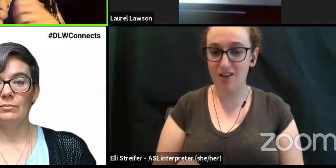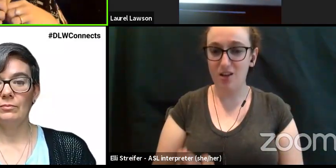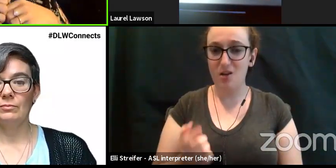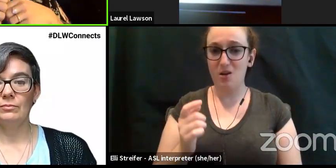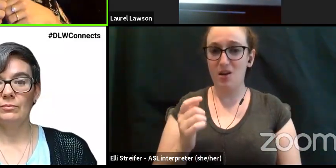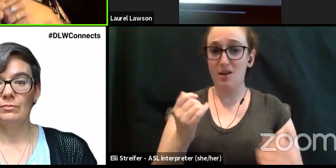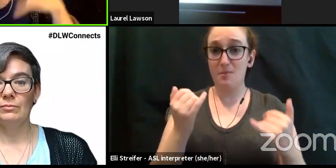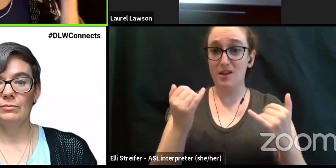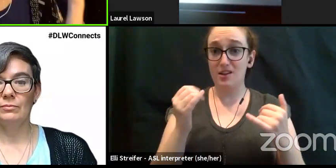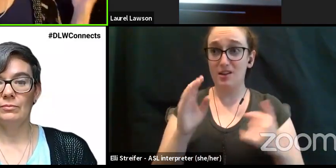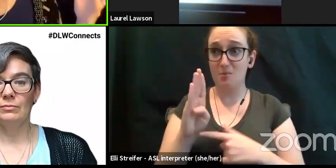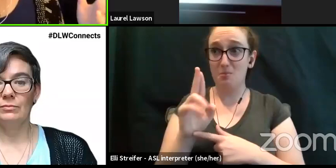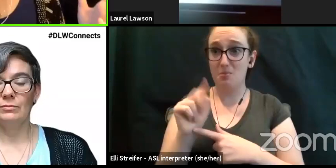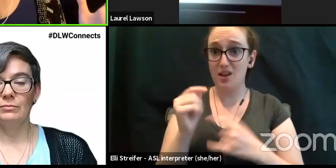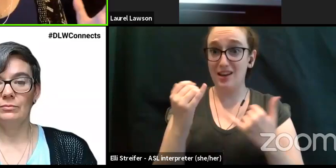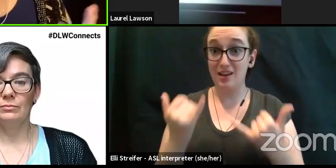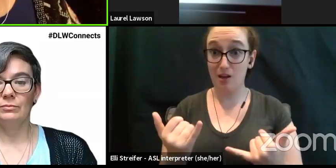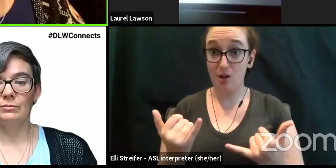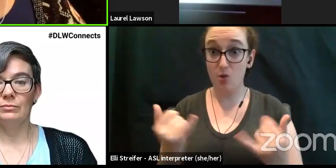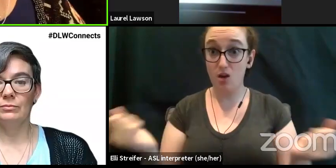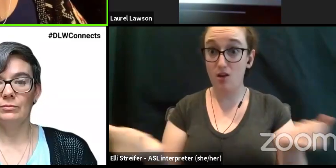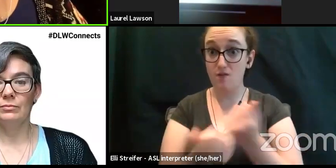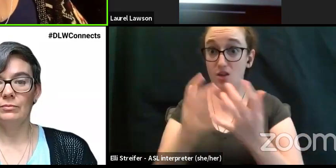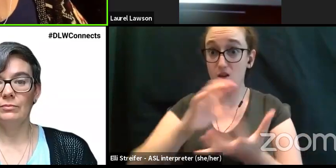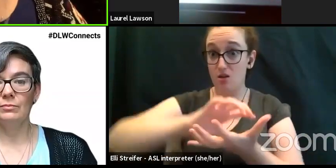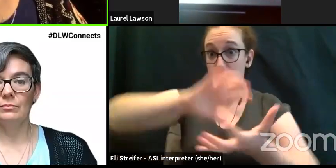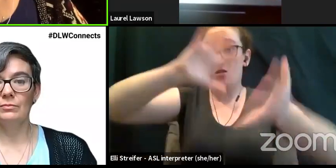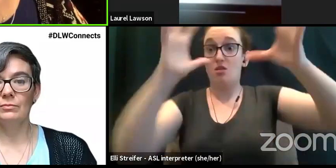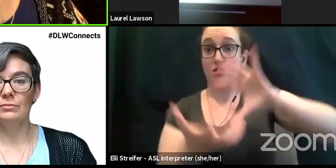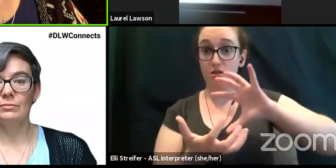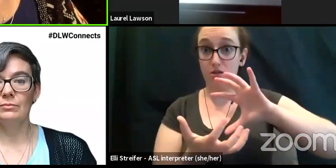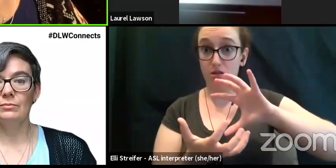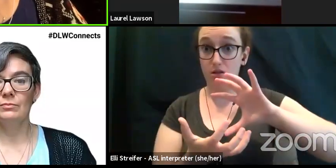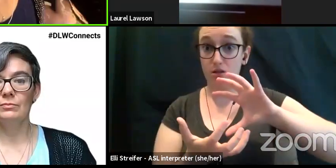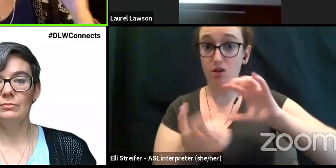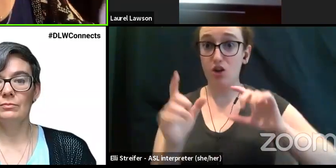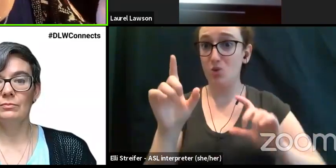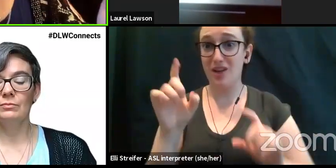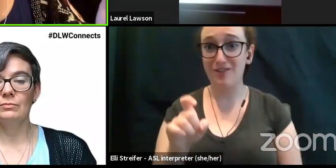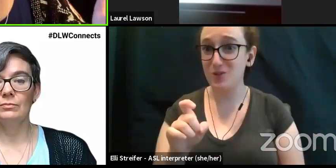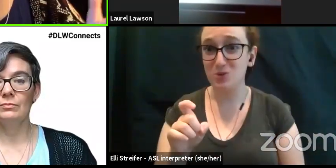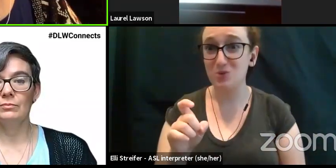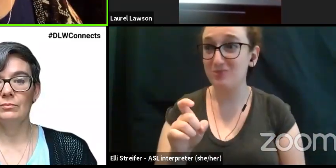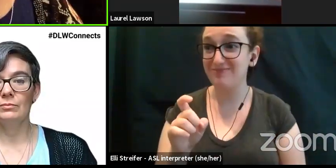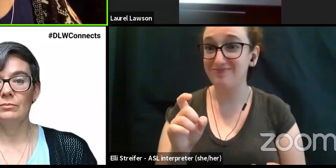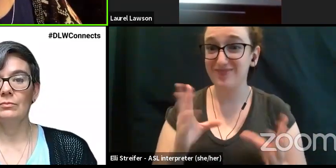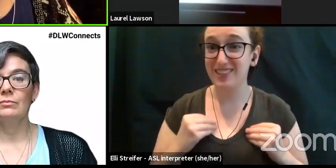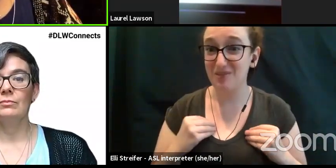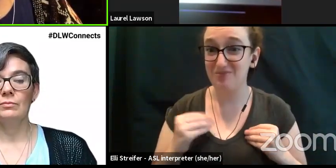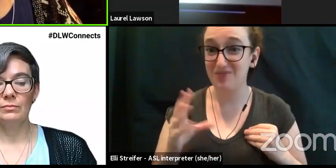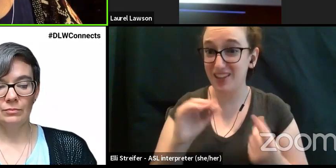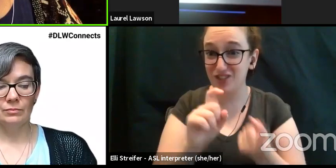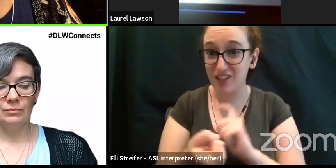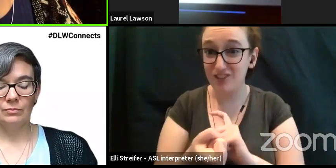like blown that apart. And you kind of have to run with it and you have to adapt. And